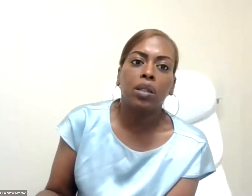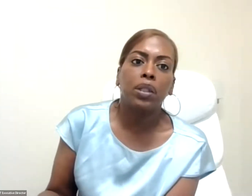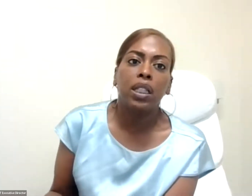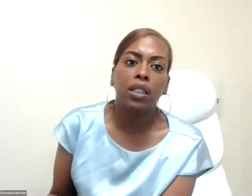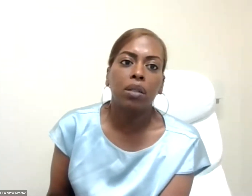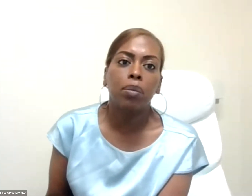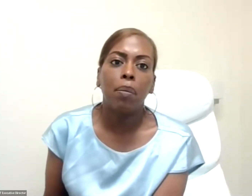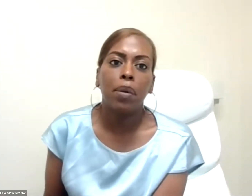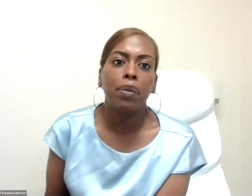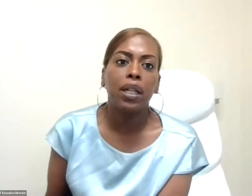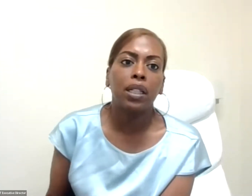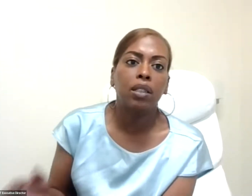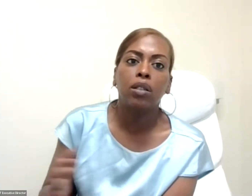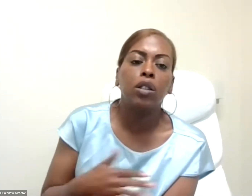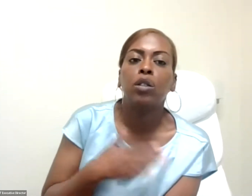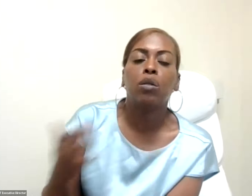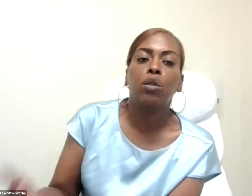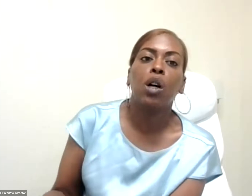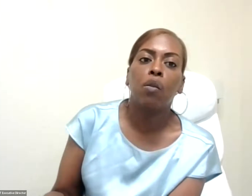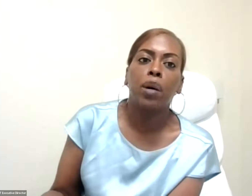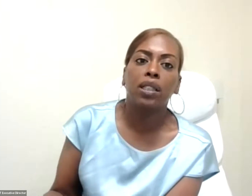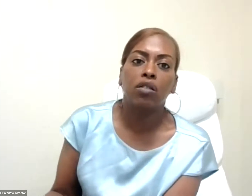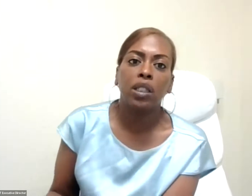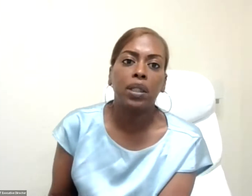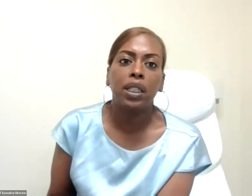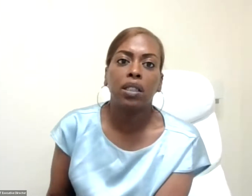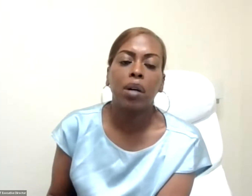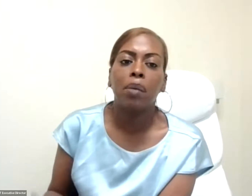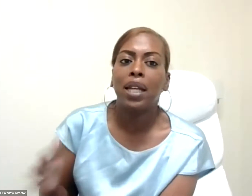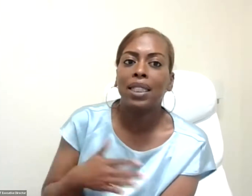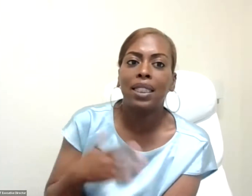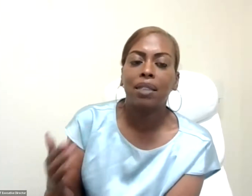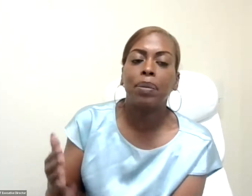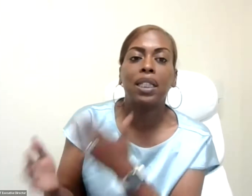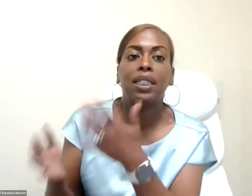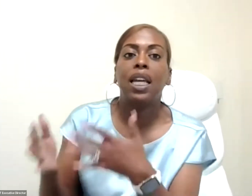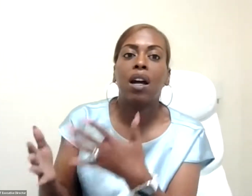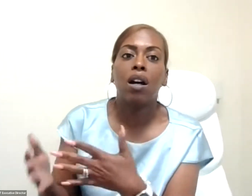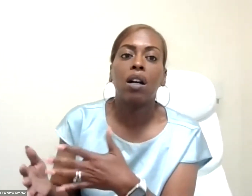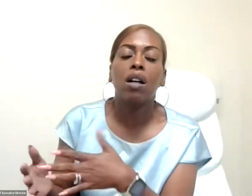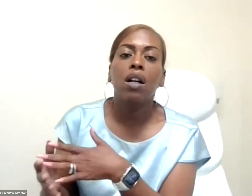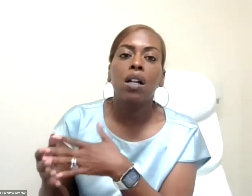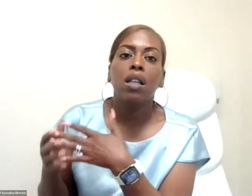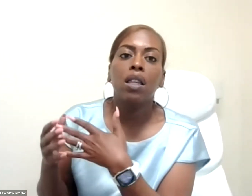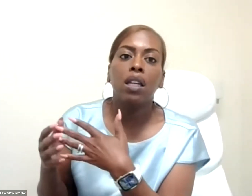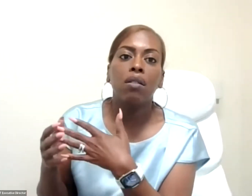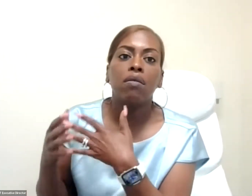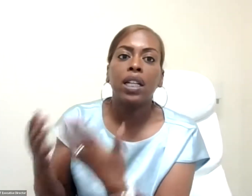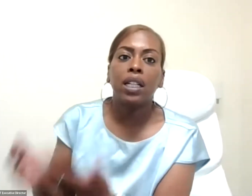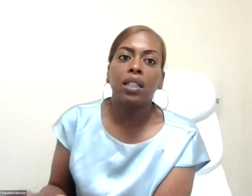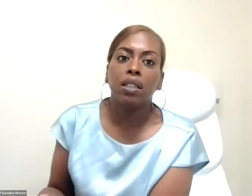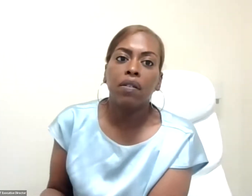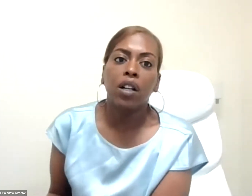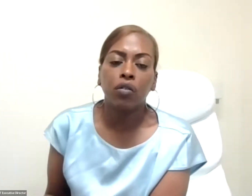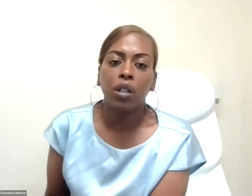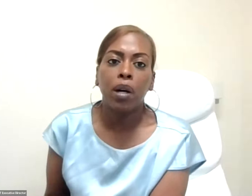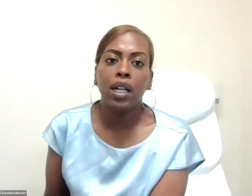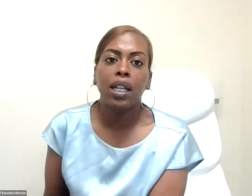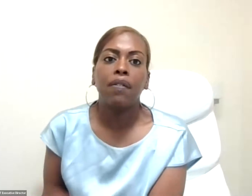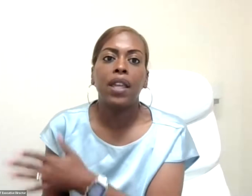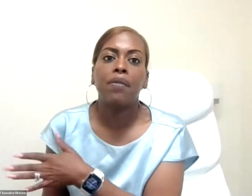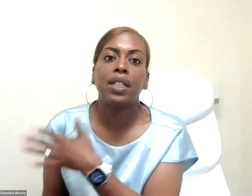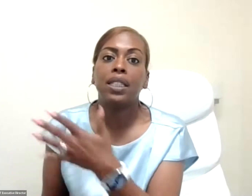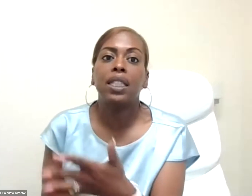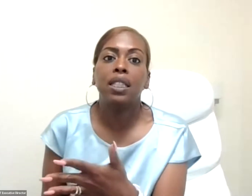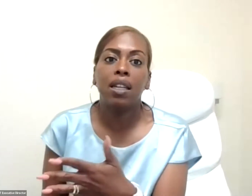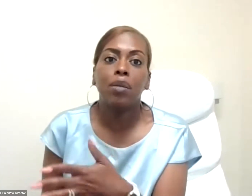Boston Transportation Department, because you don't know Boston Transportation Department because they are the regulators of off-street parking,